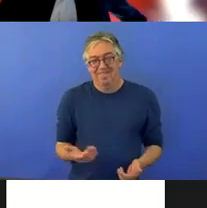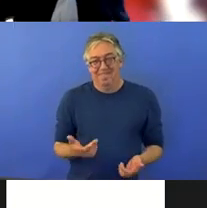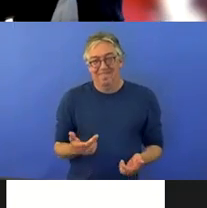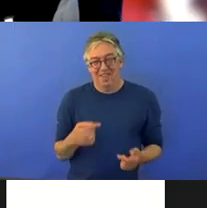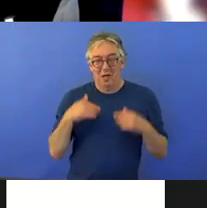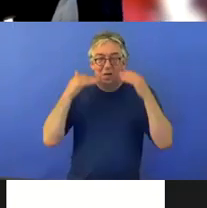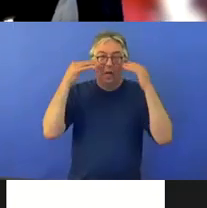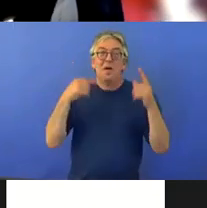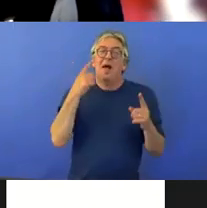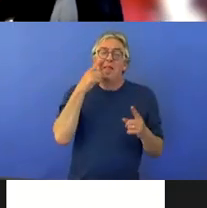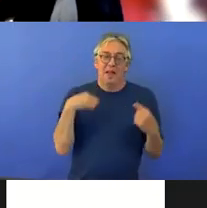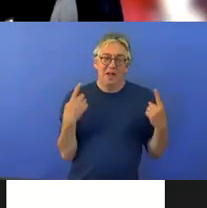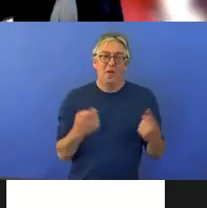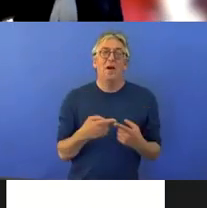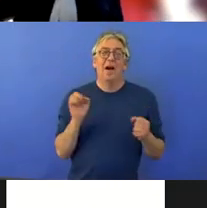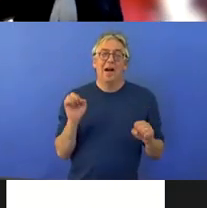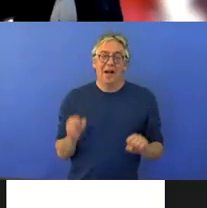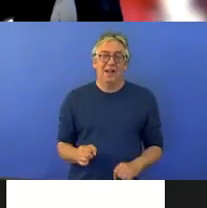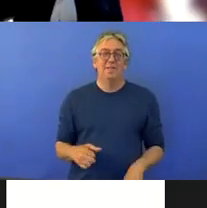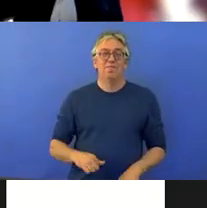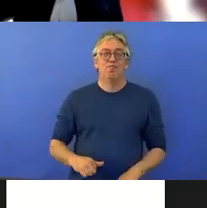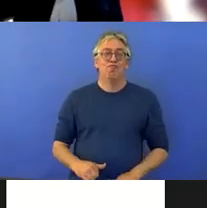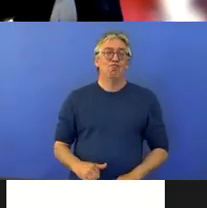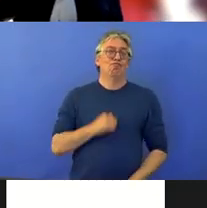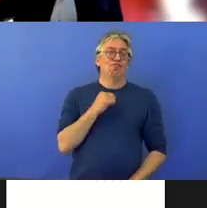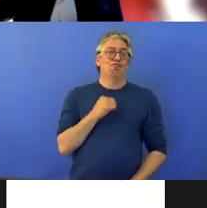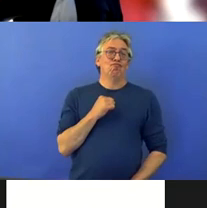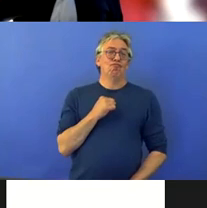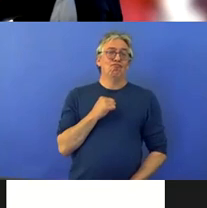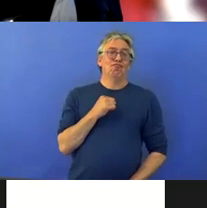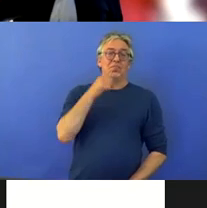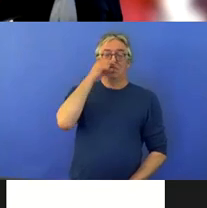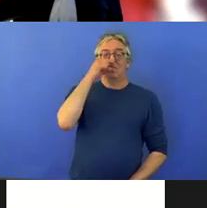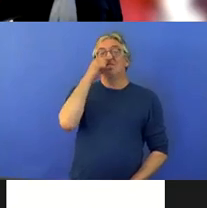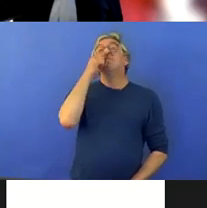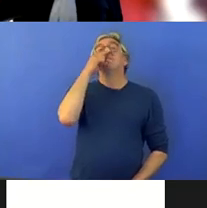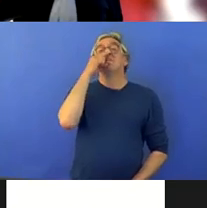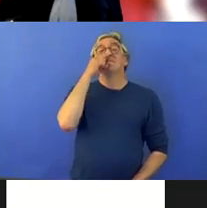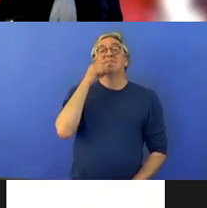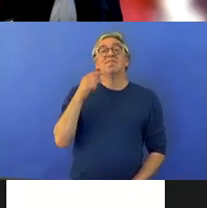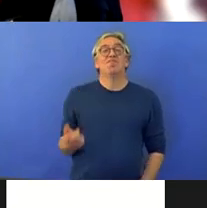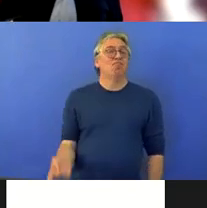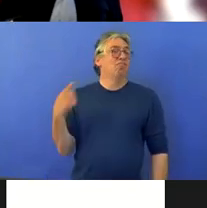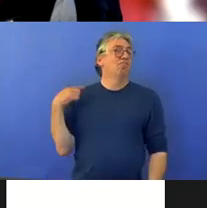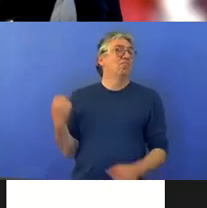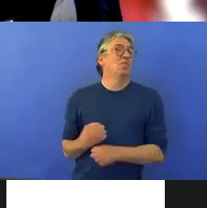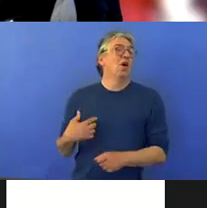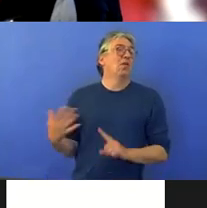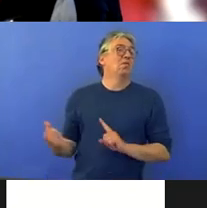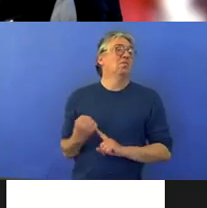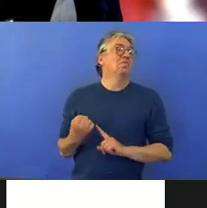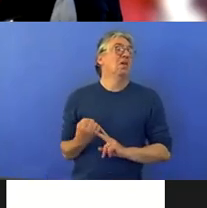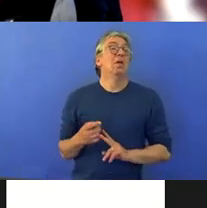we have done. And yet we are appropriately frustrated and angry about how much our voices